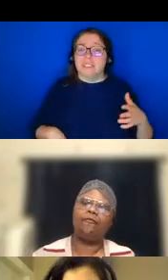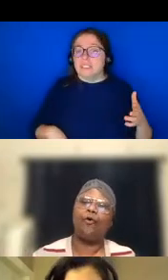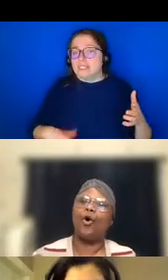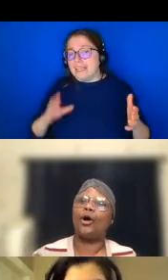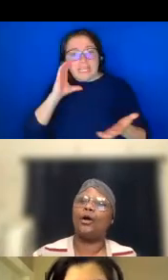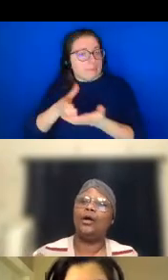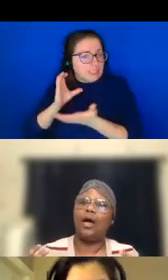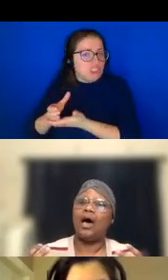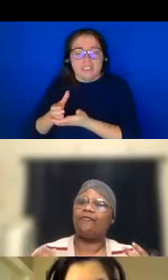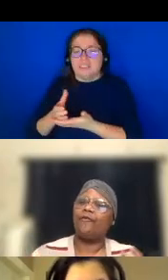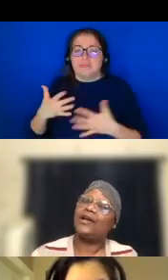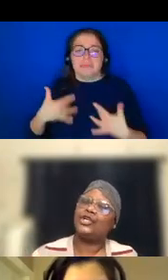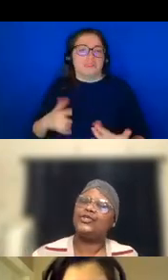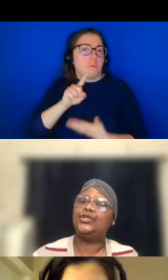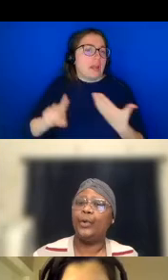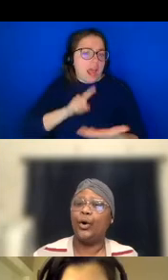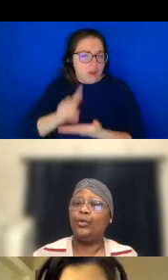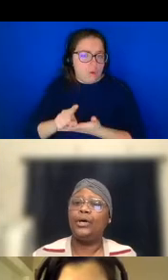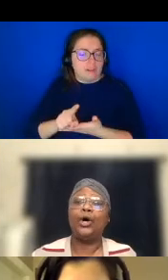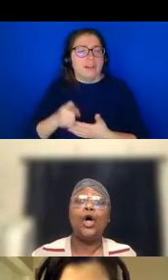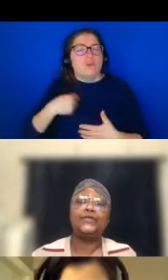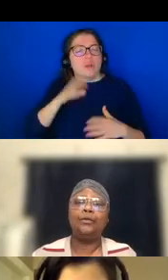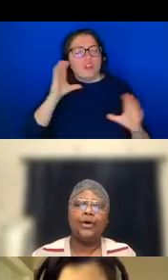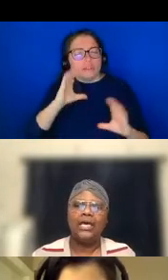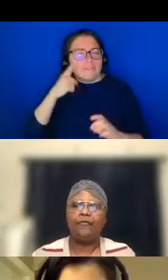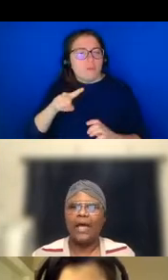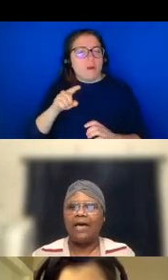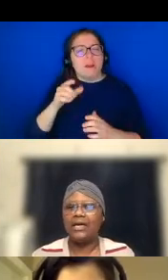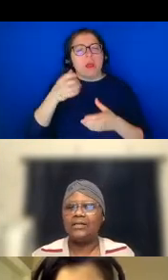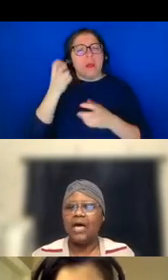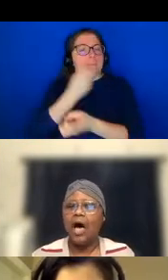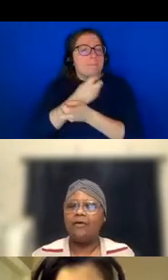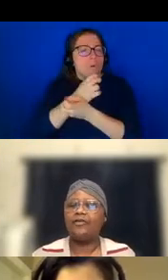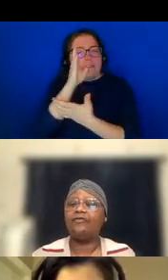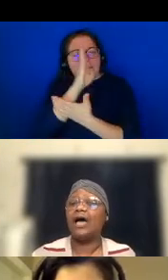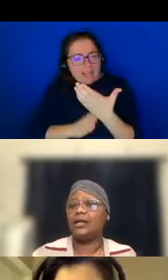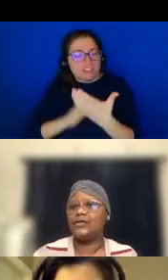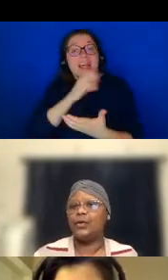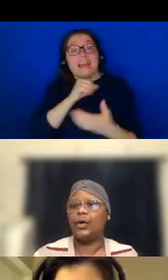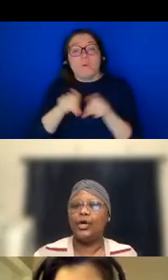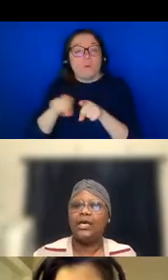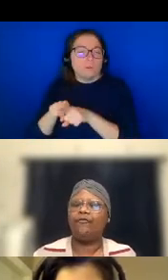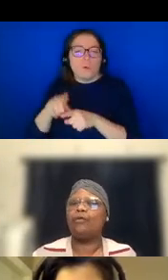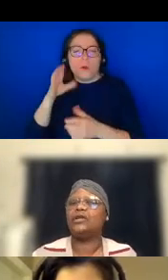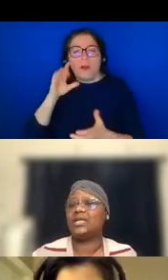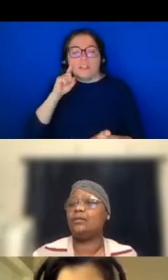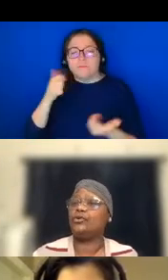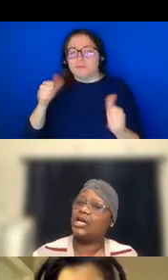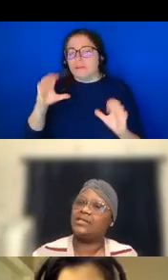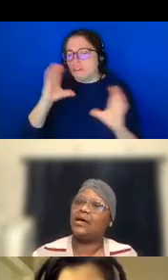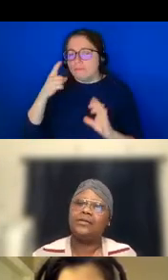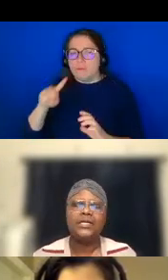looking for fractures to bone, but we're also looking for evidence of violence. So we're looking for